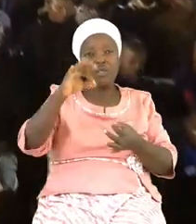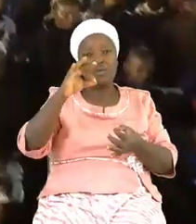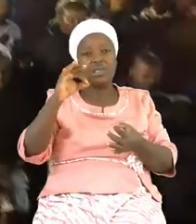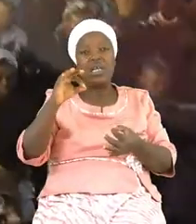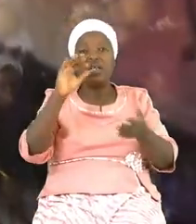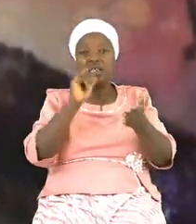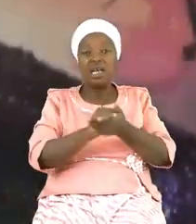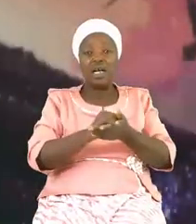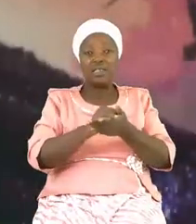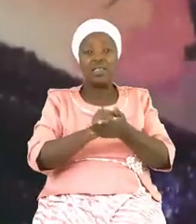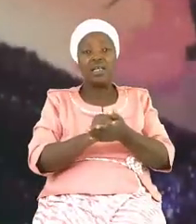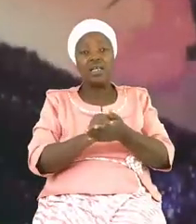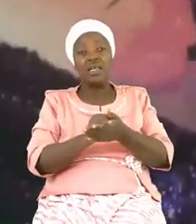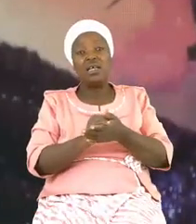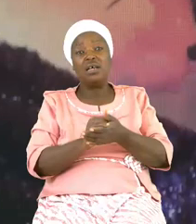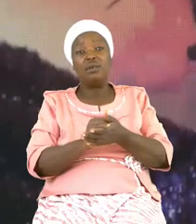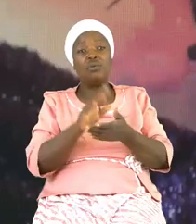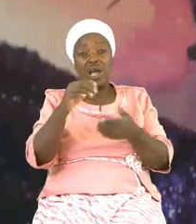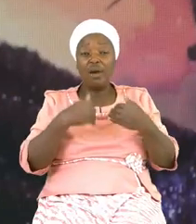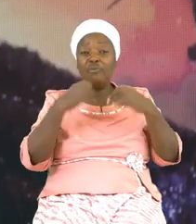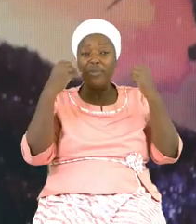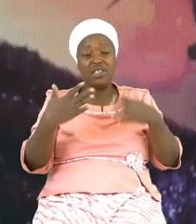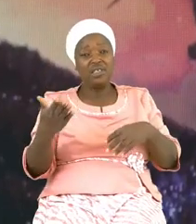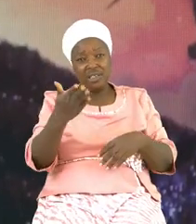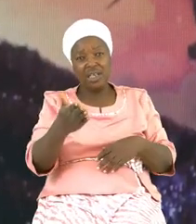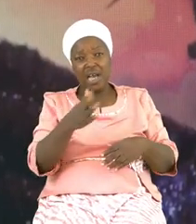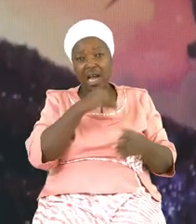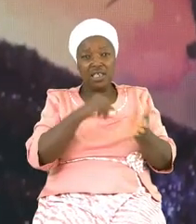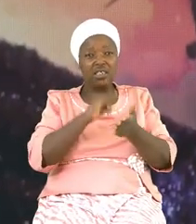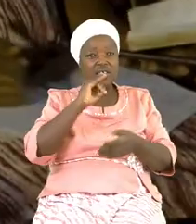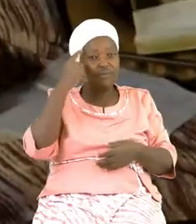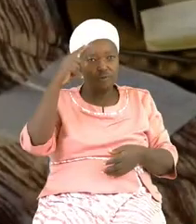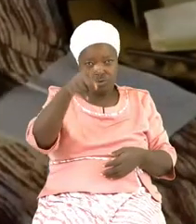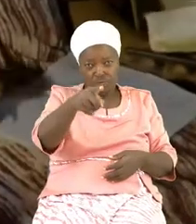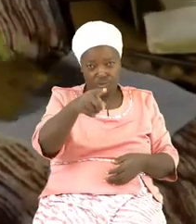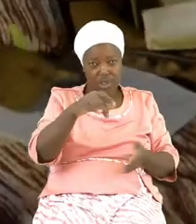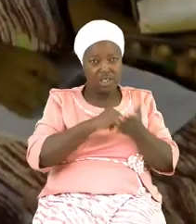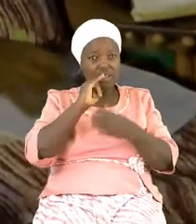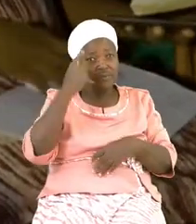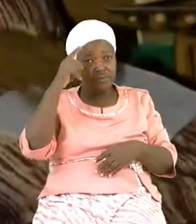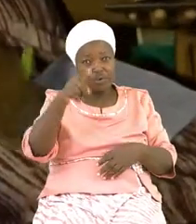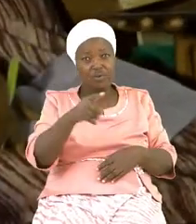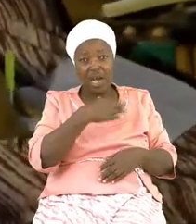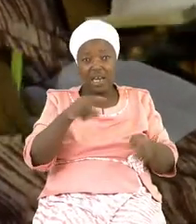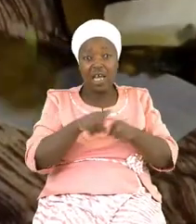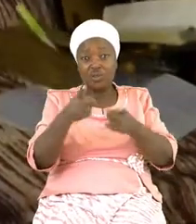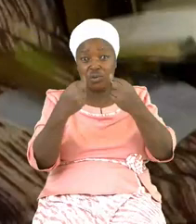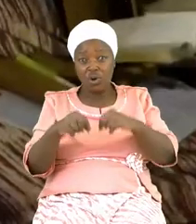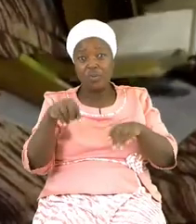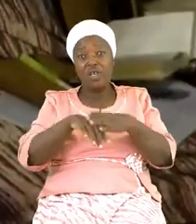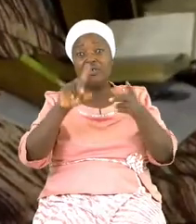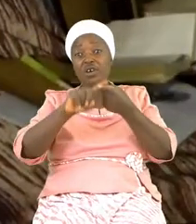there, and it is for you. I said it is for you, as you come in relationship